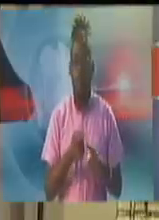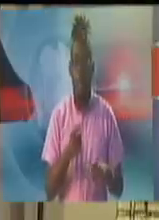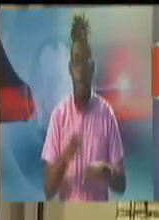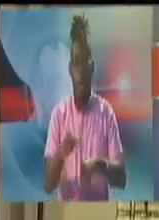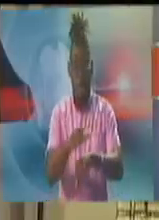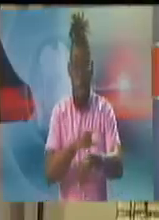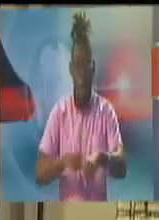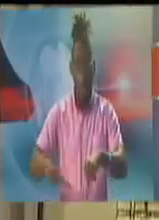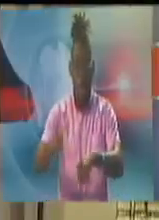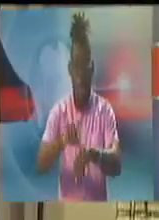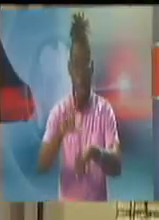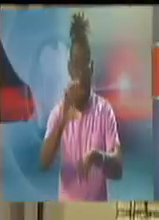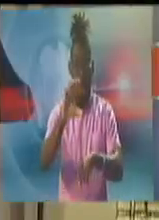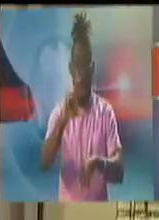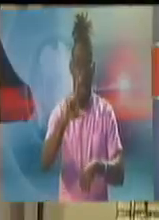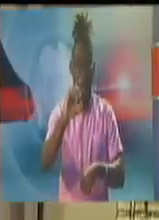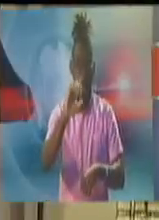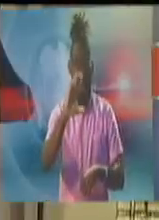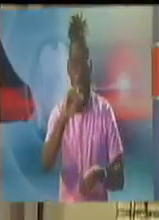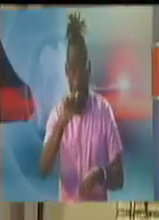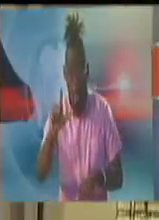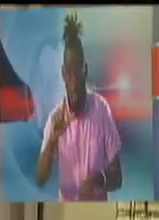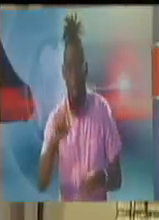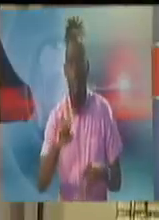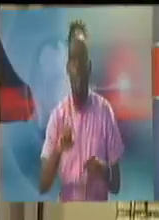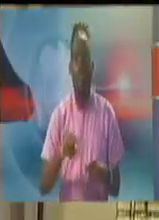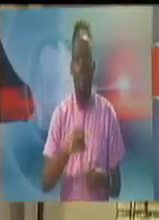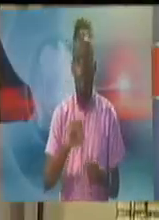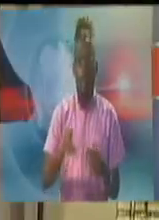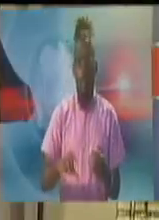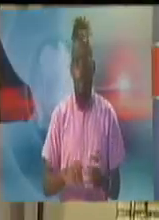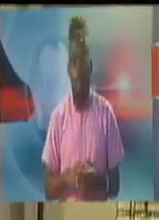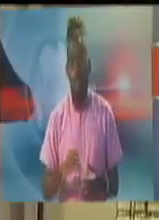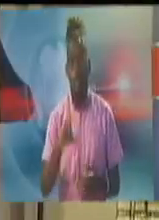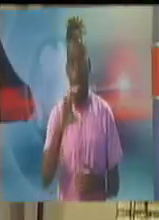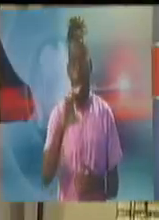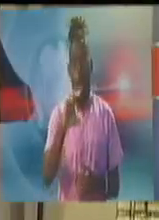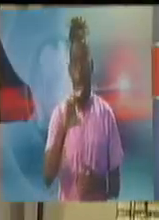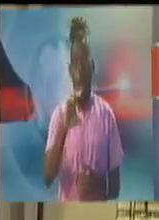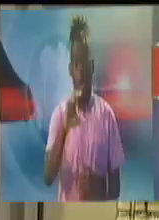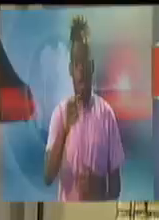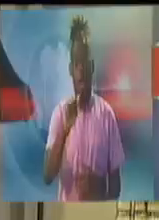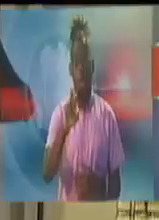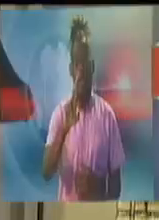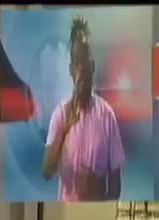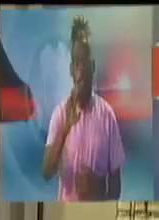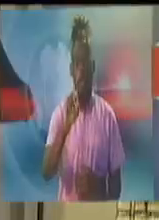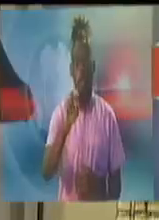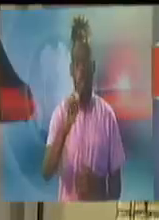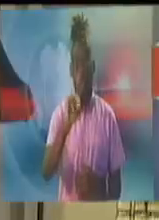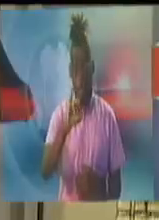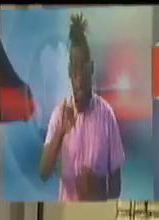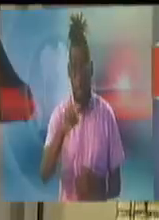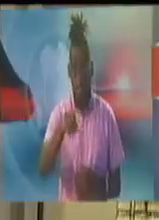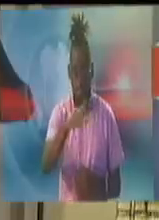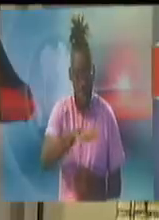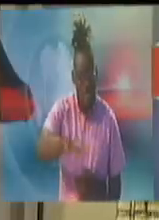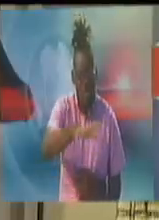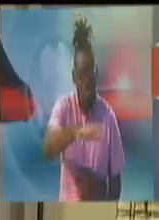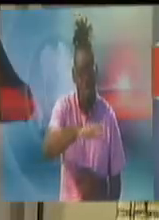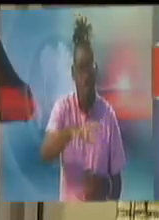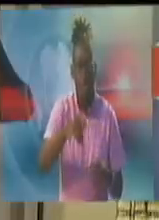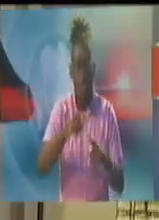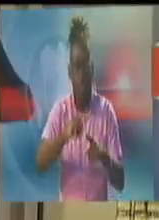areas covered within County Kearney under the Ministry of Health, Esmeralda Road, Ragunanan Road, Welcome